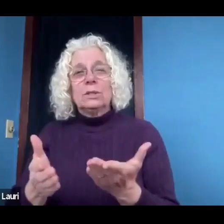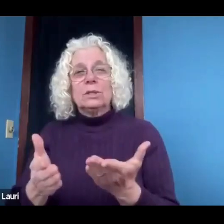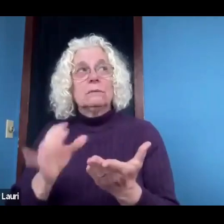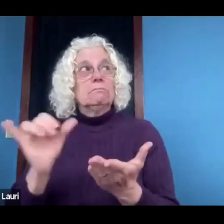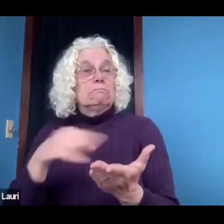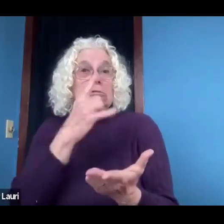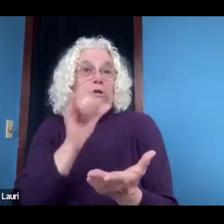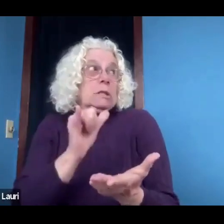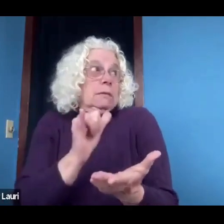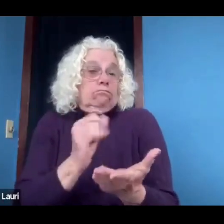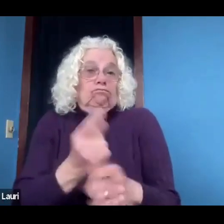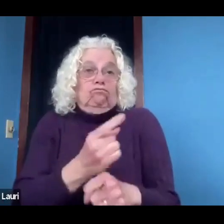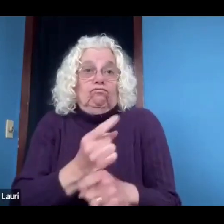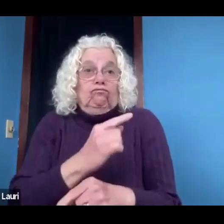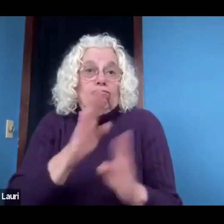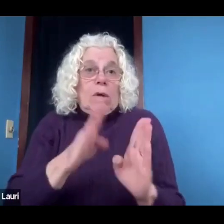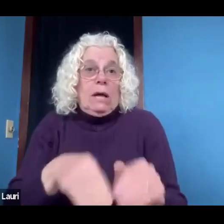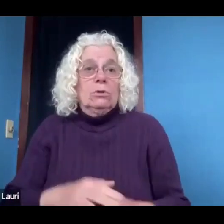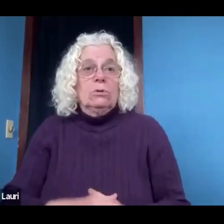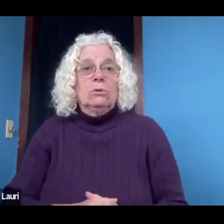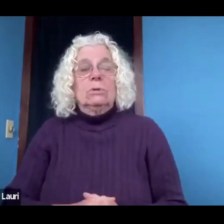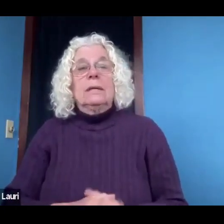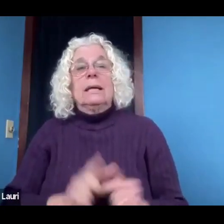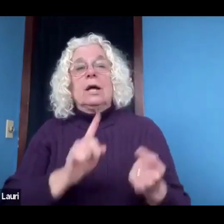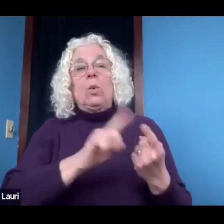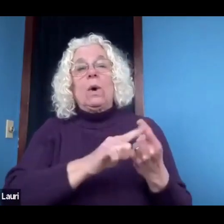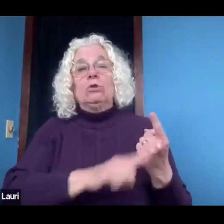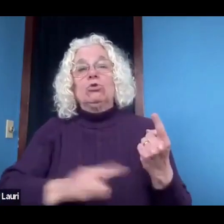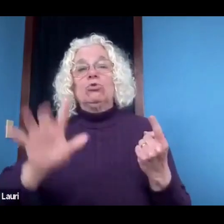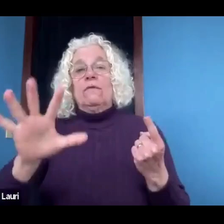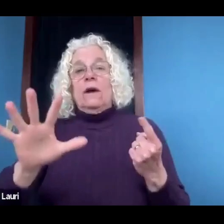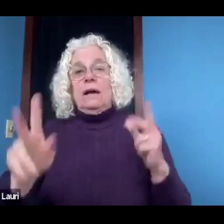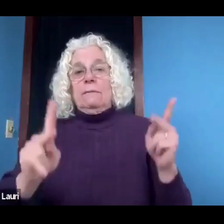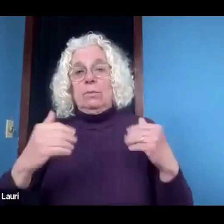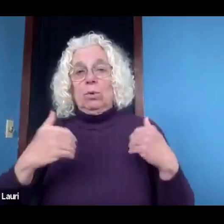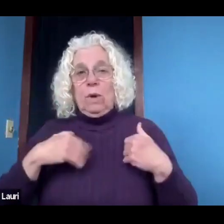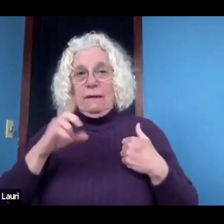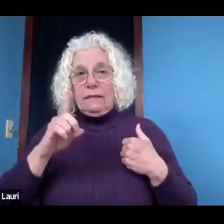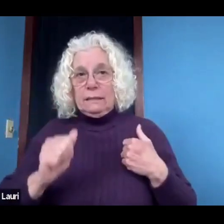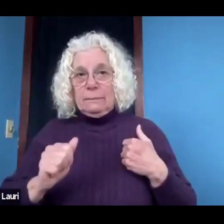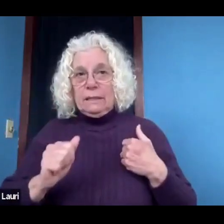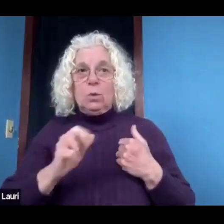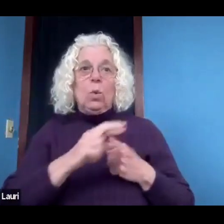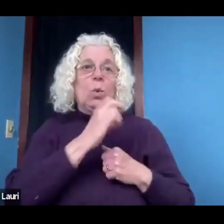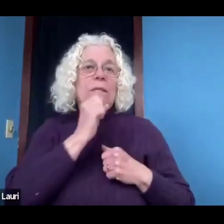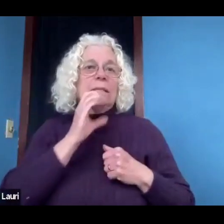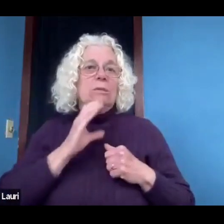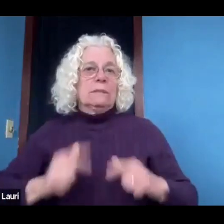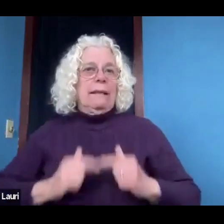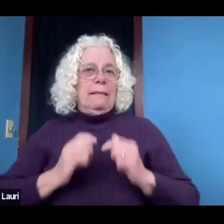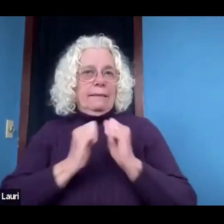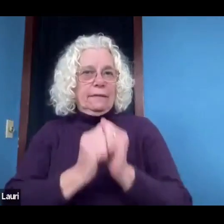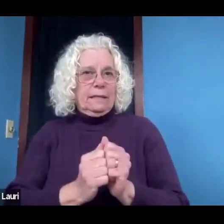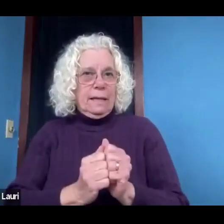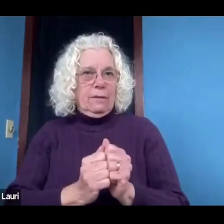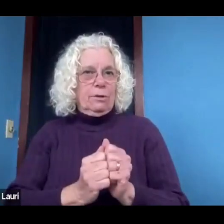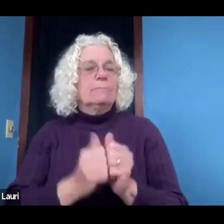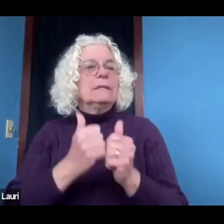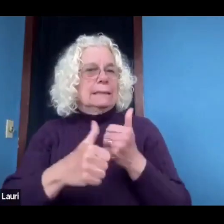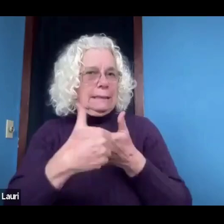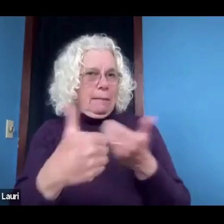in a home. So it's 1 to 5 adults with disabilities or seniors living together in a house, each with their own